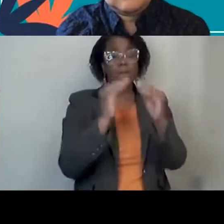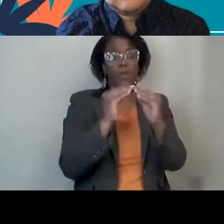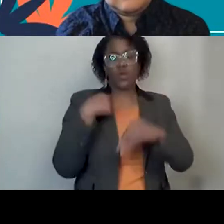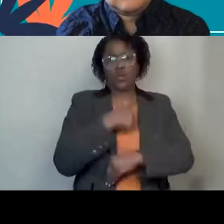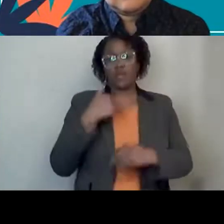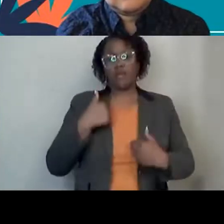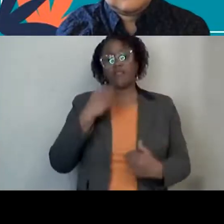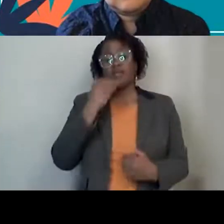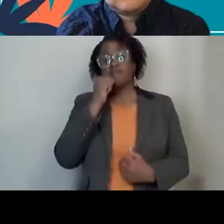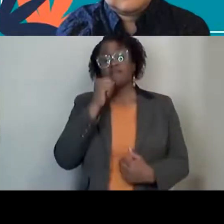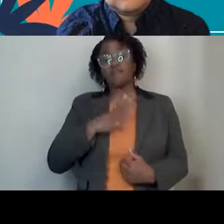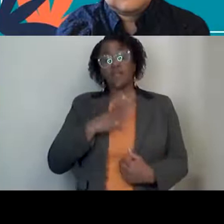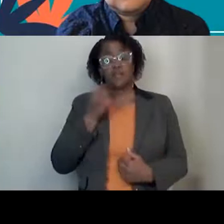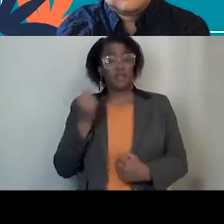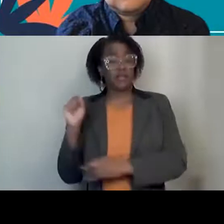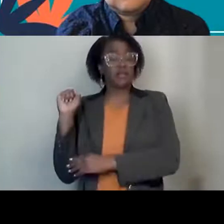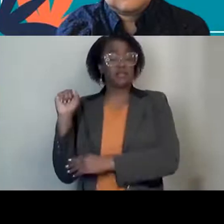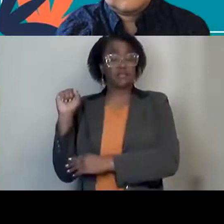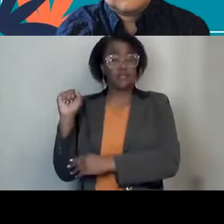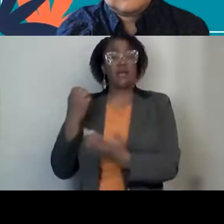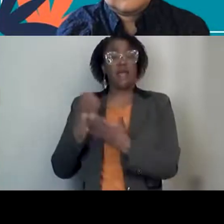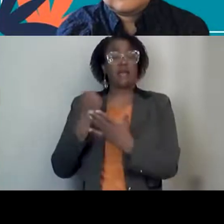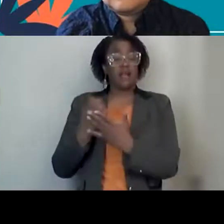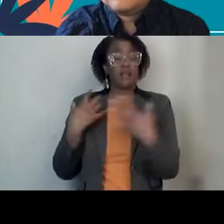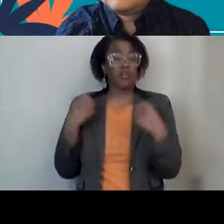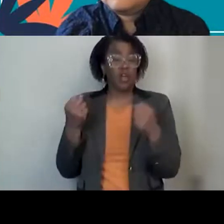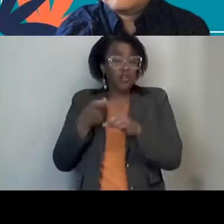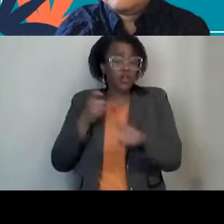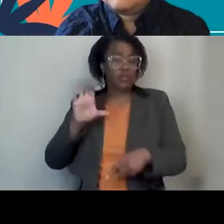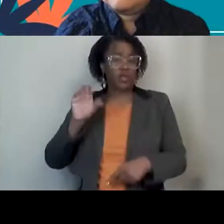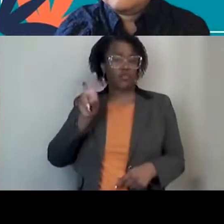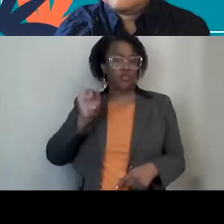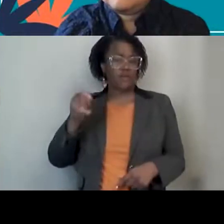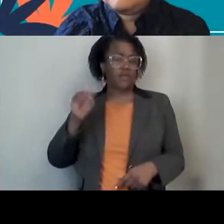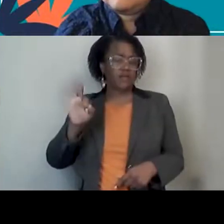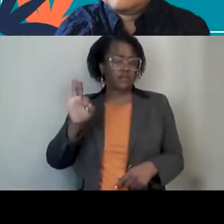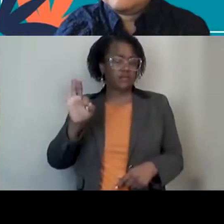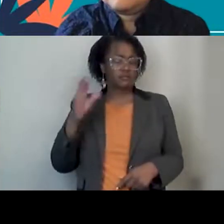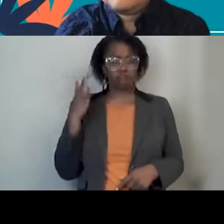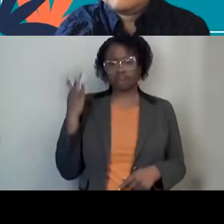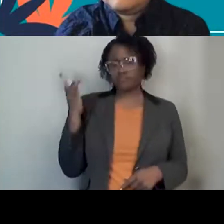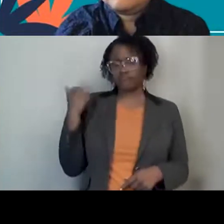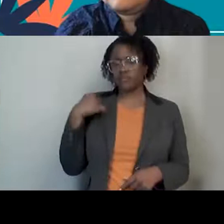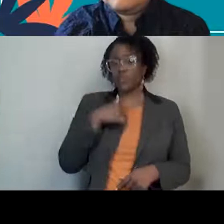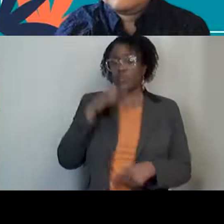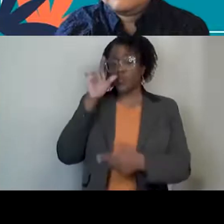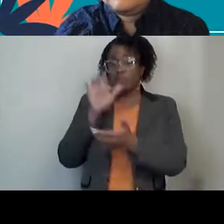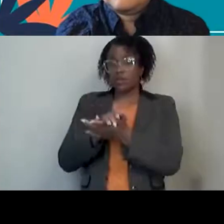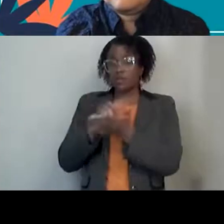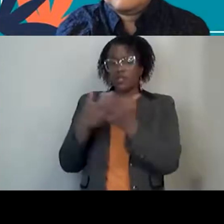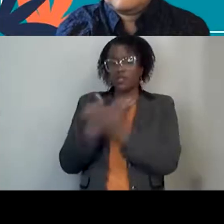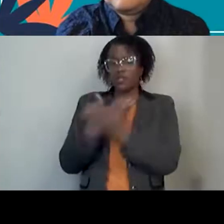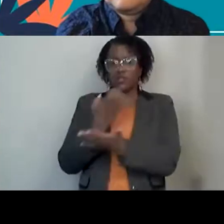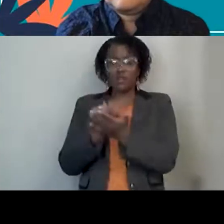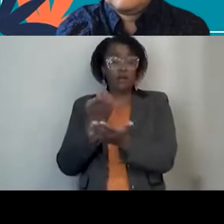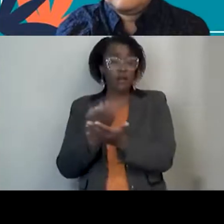feminist, explicitly feminist economic recovery from COVID-19. And we did this because we believe that a new